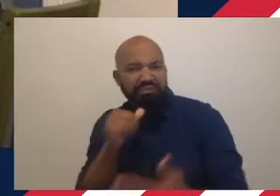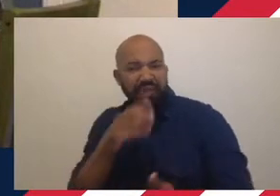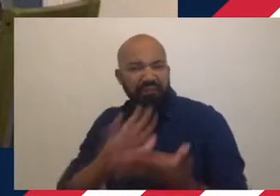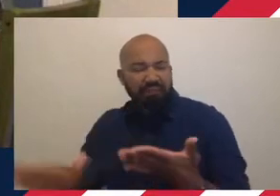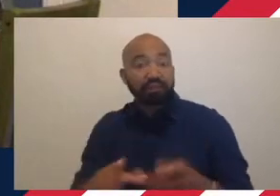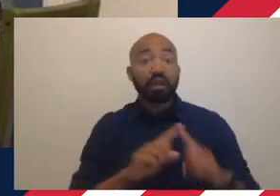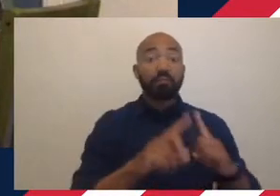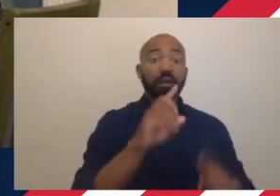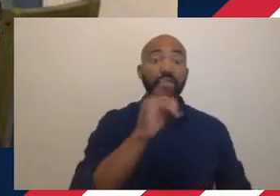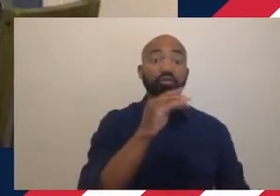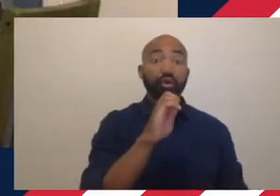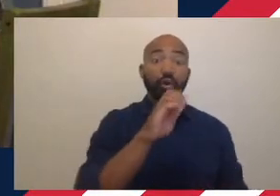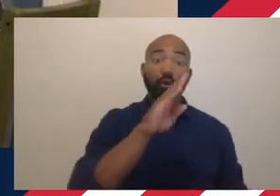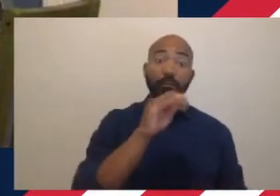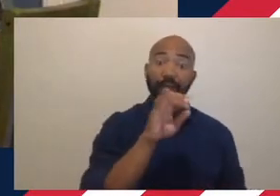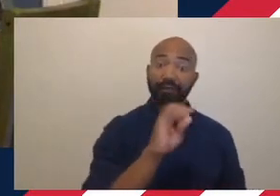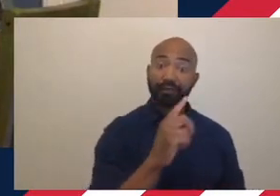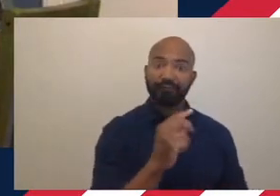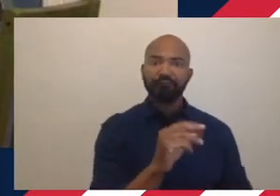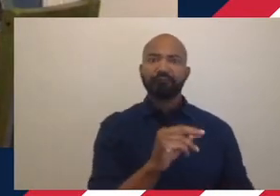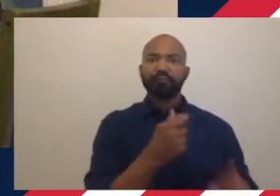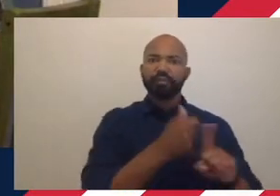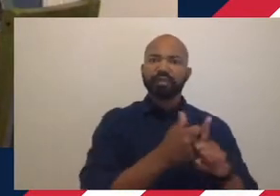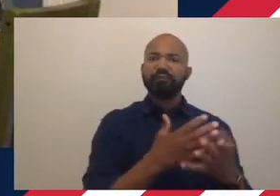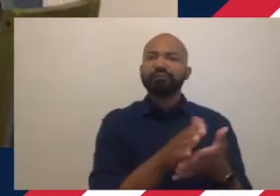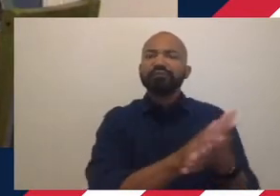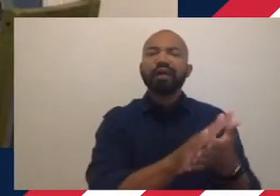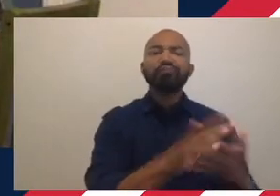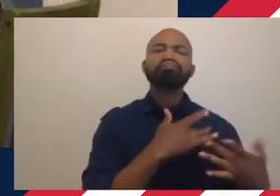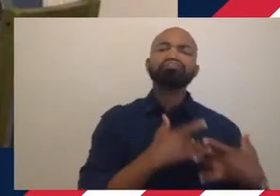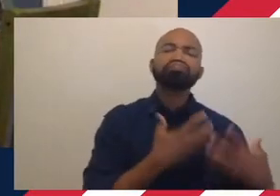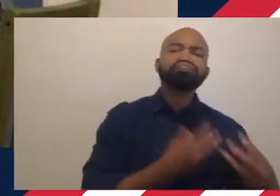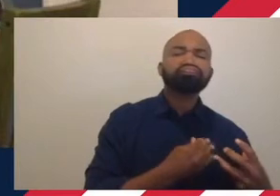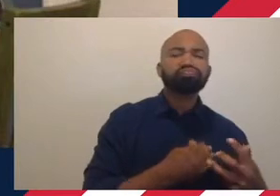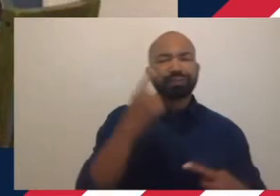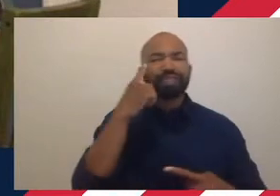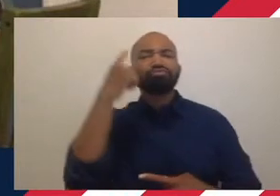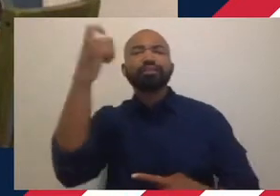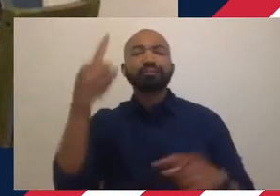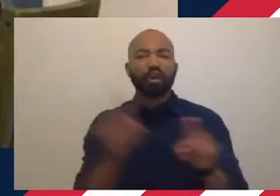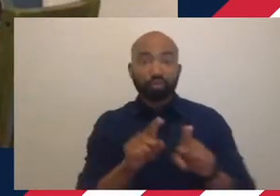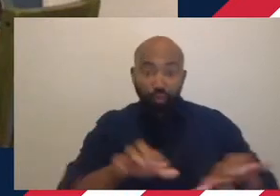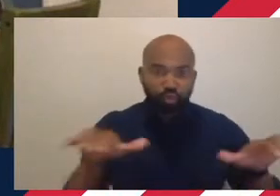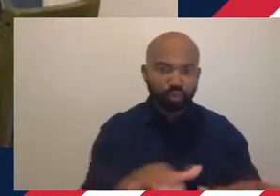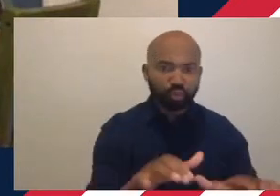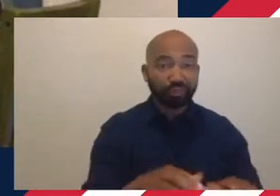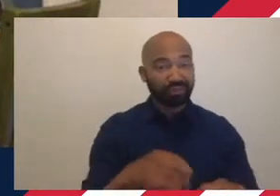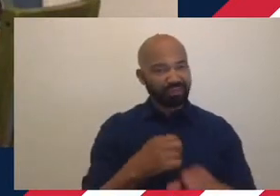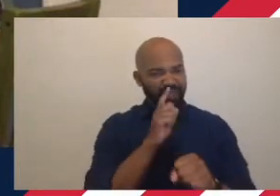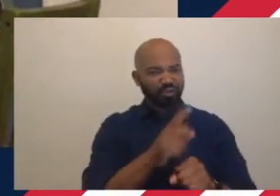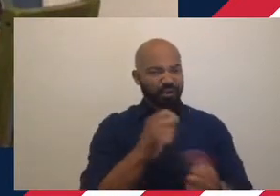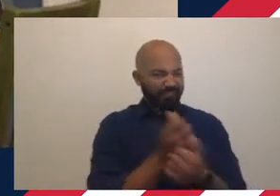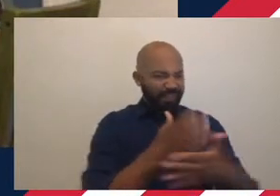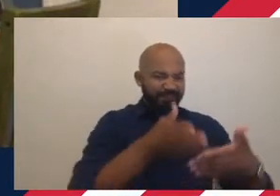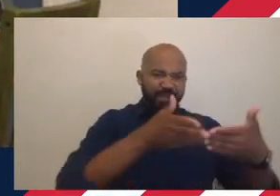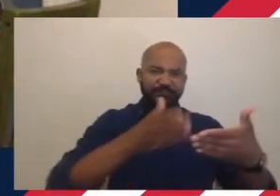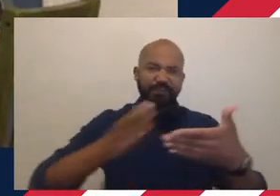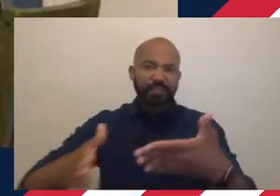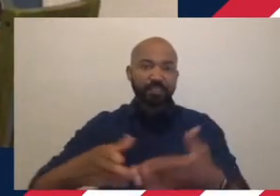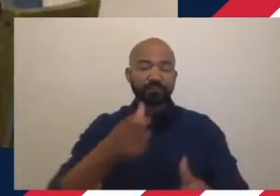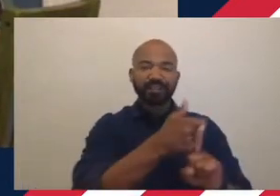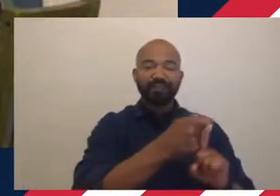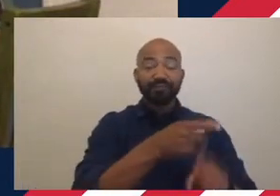and integrity, and accomplishment. A dreamer and a doer. Somebody who gets things done. Somebody who understands